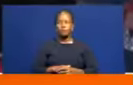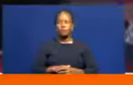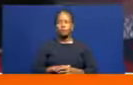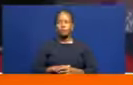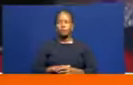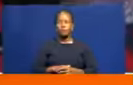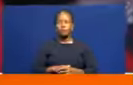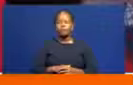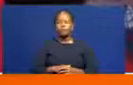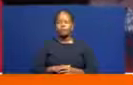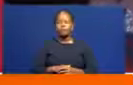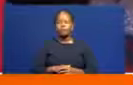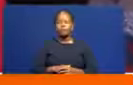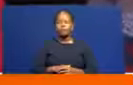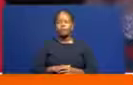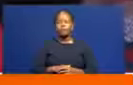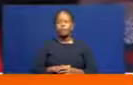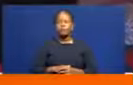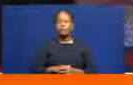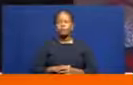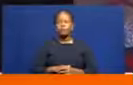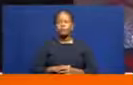Asante, asante sana.